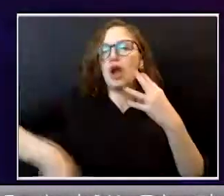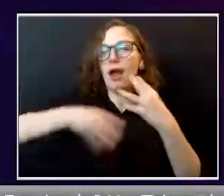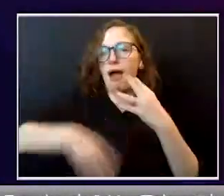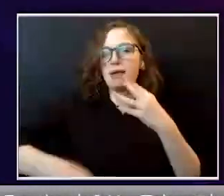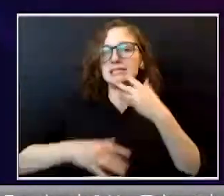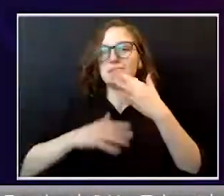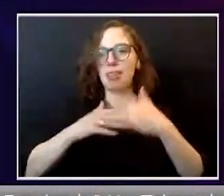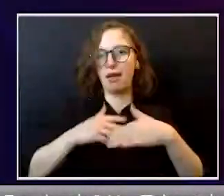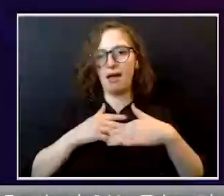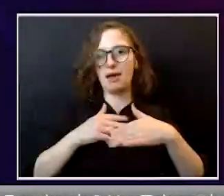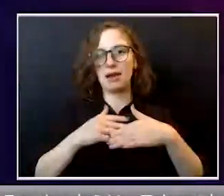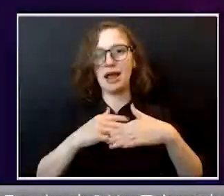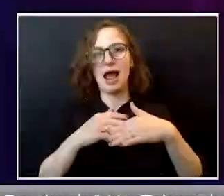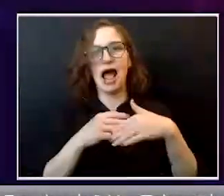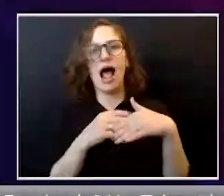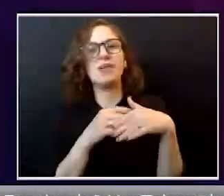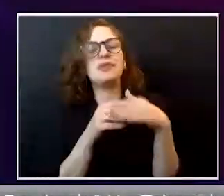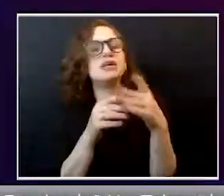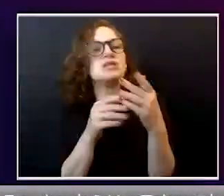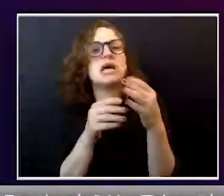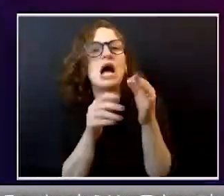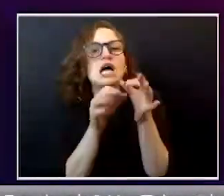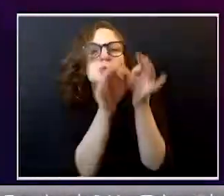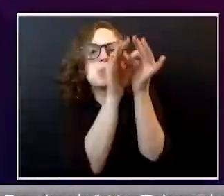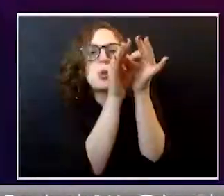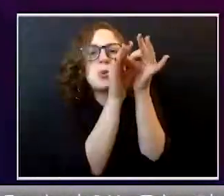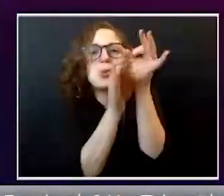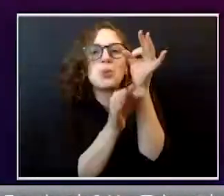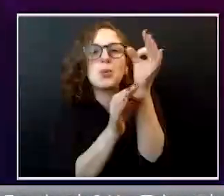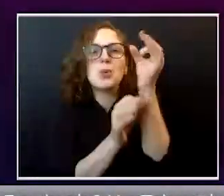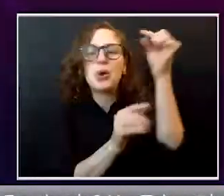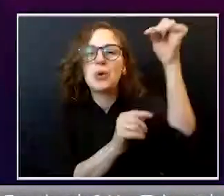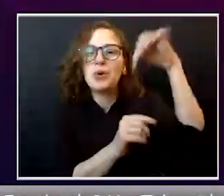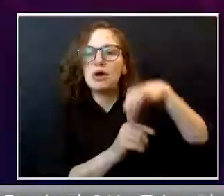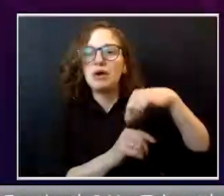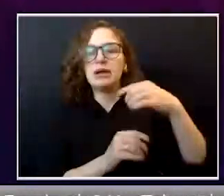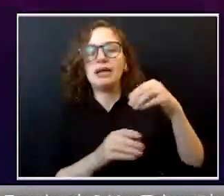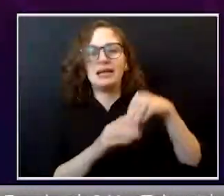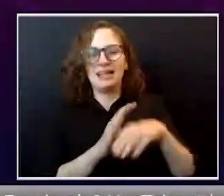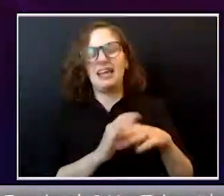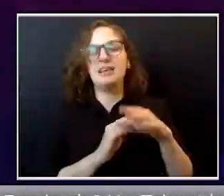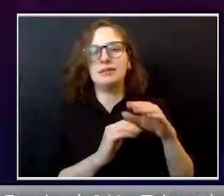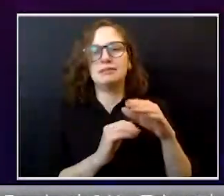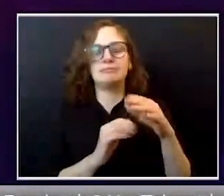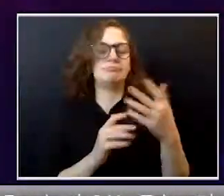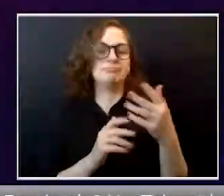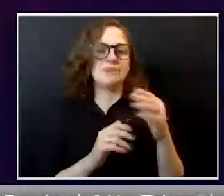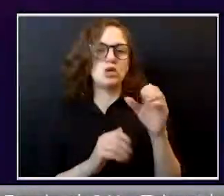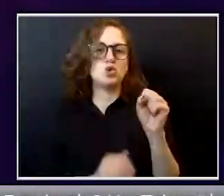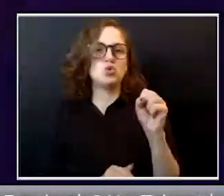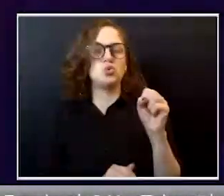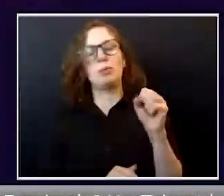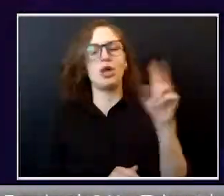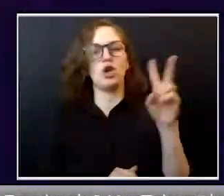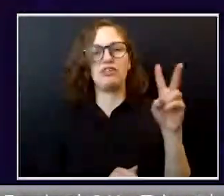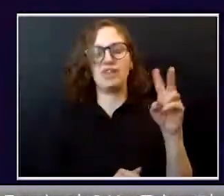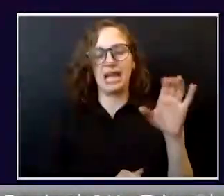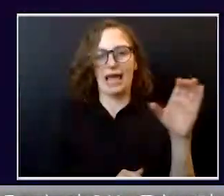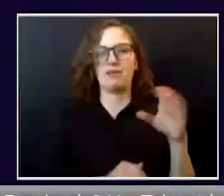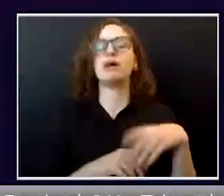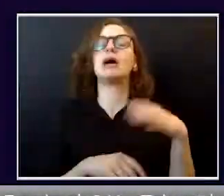with dark blood too that's actually in the superior vena cava. But that drains blood back to a pump, which we then use